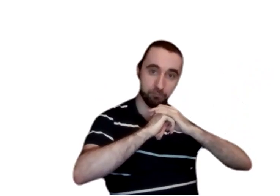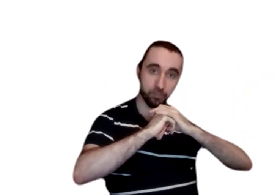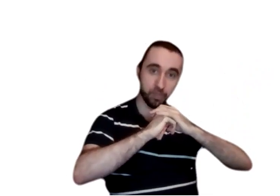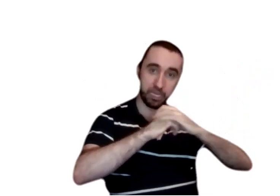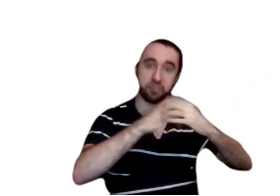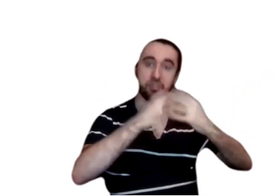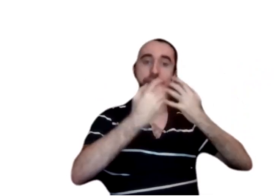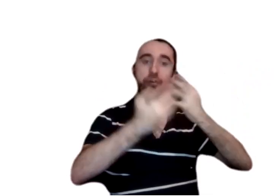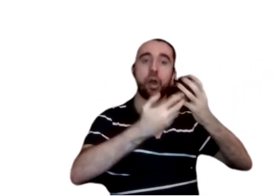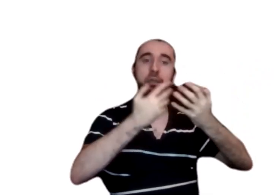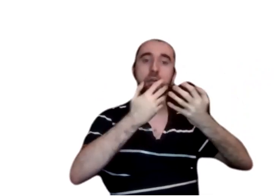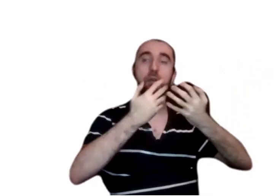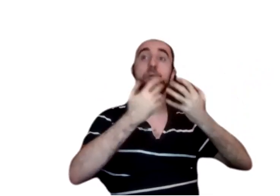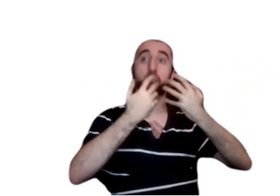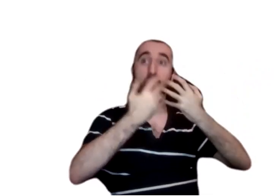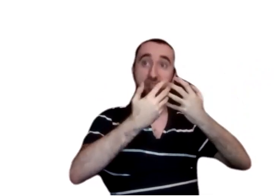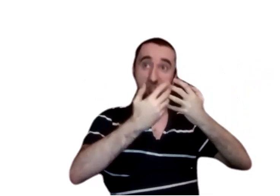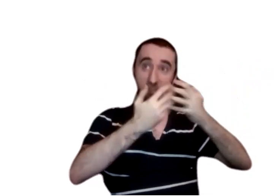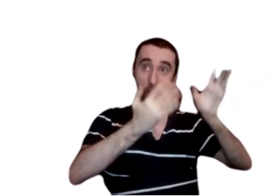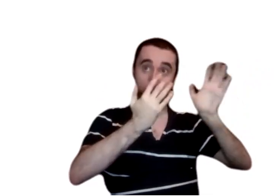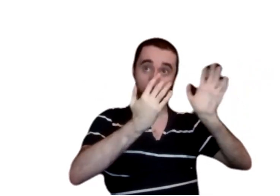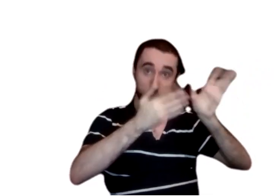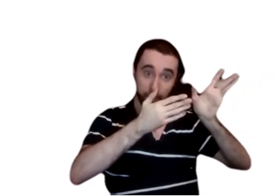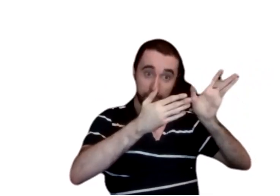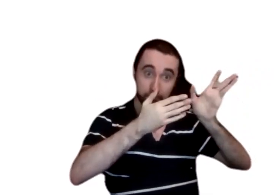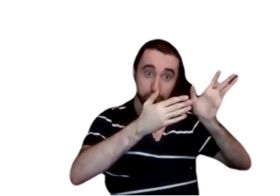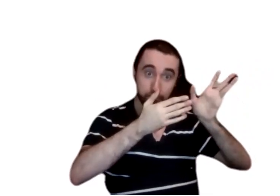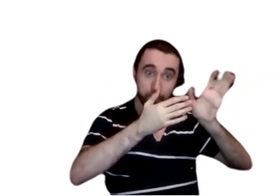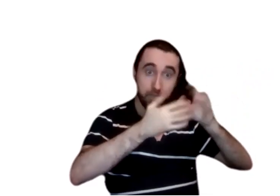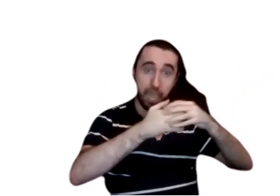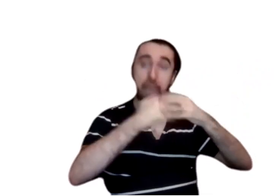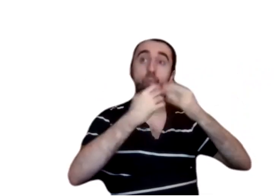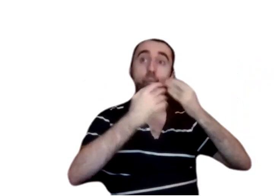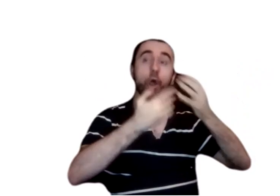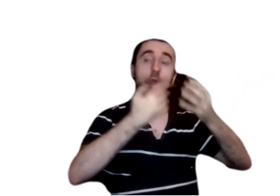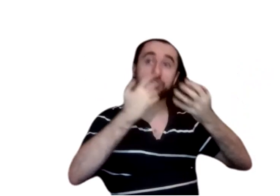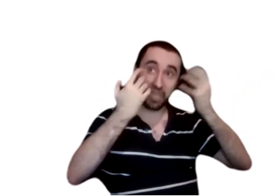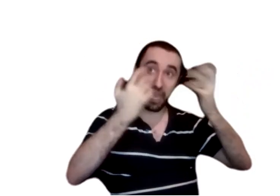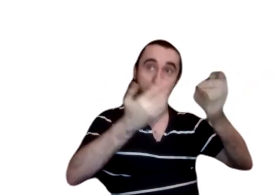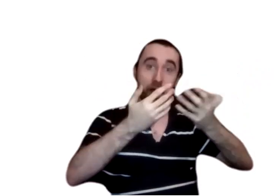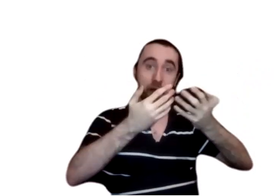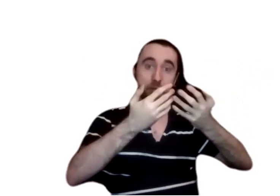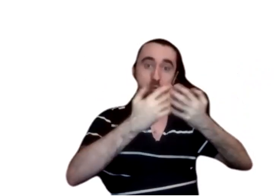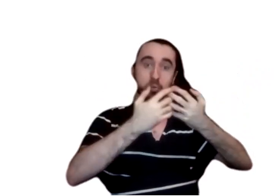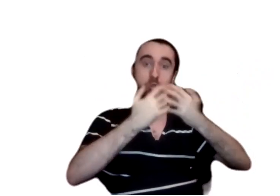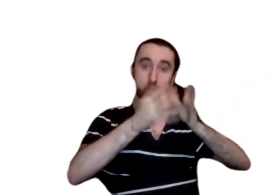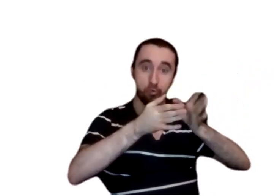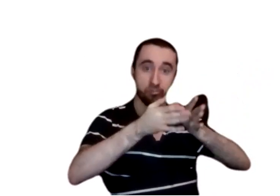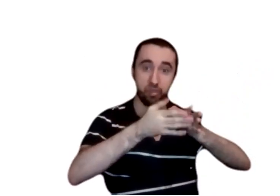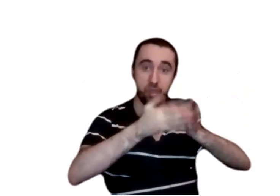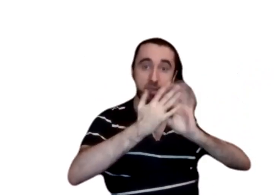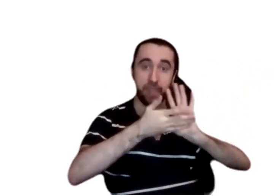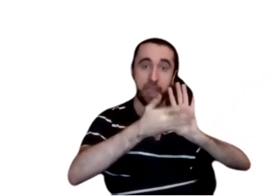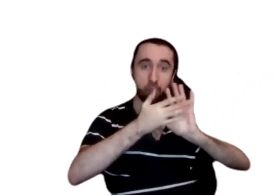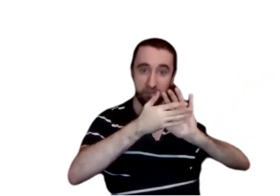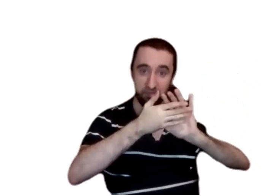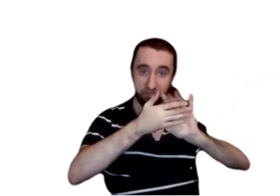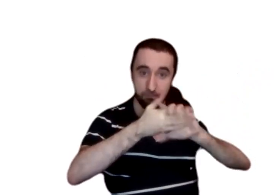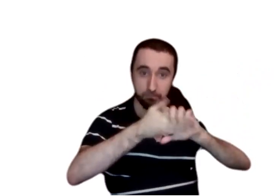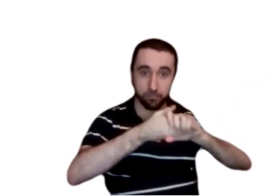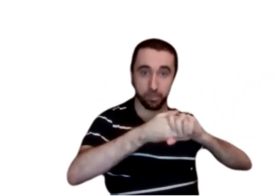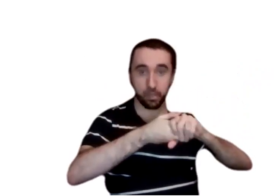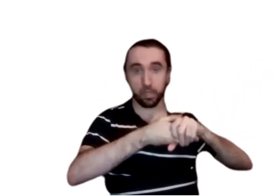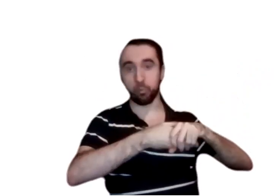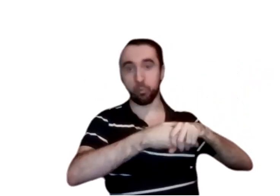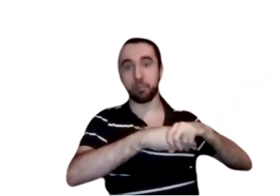audit is to find the risks early and work together to reduce that